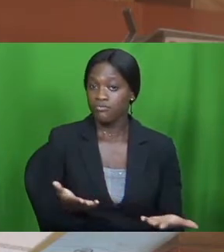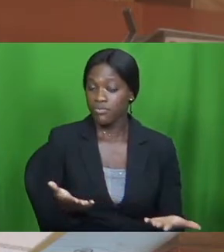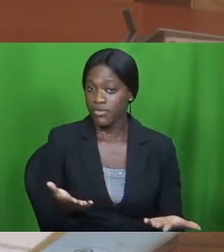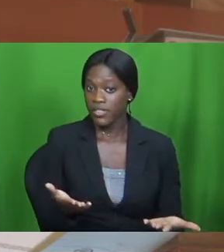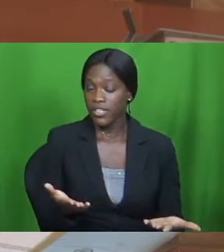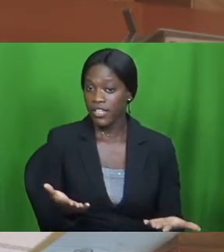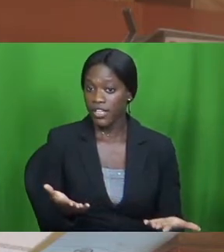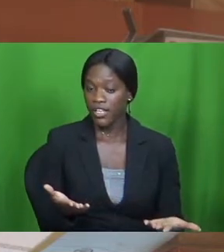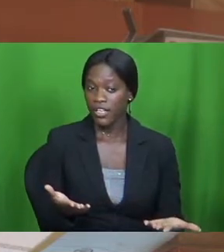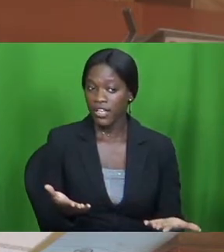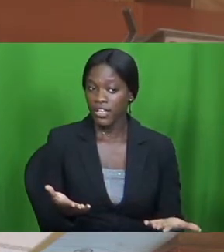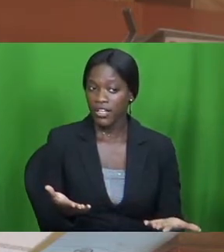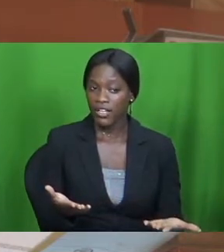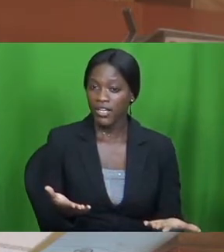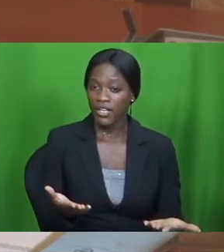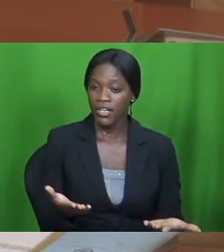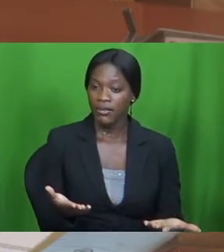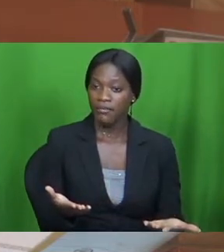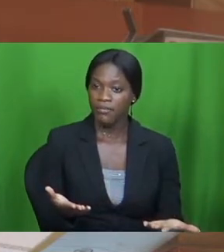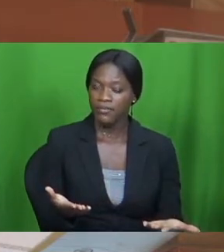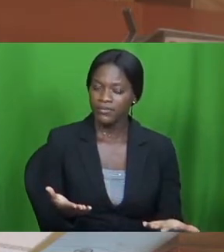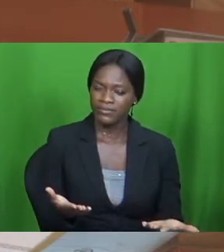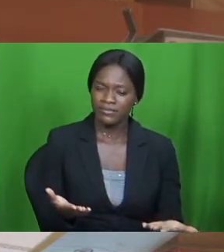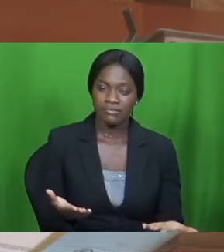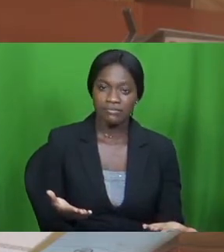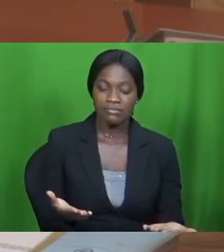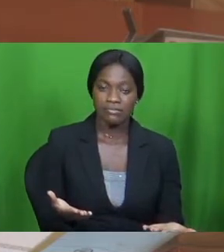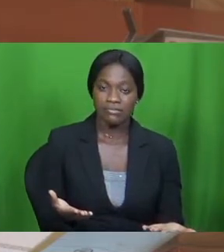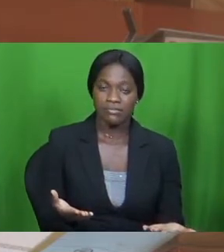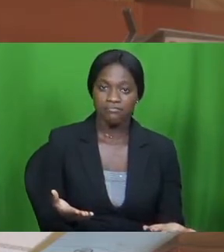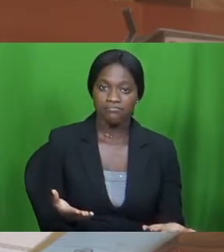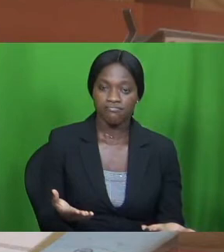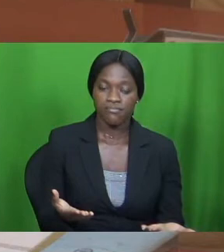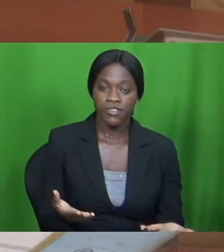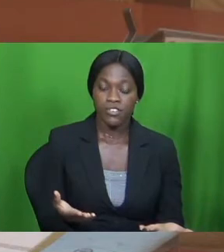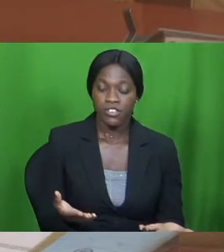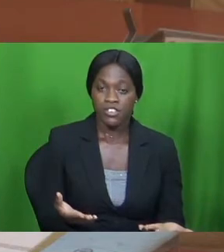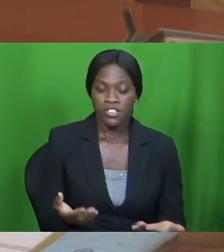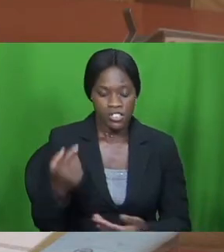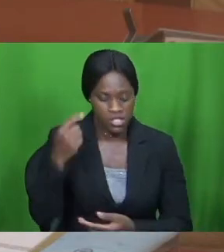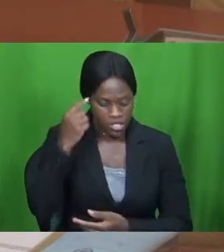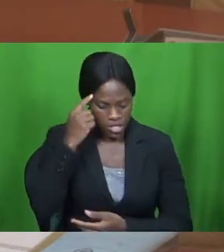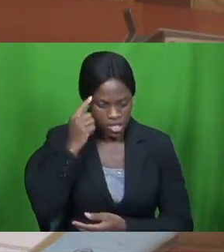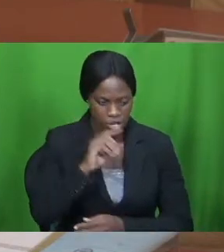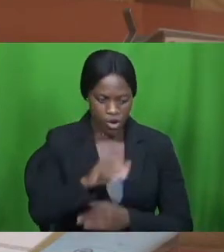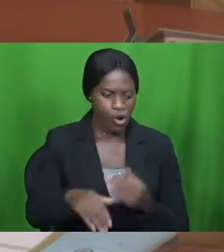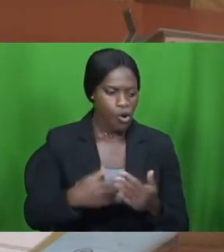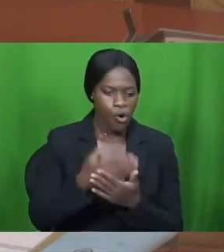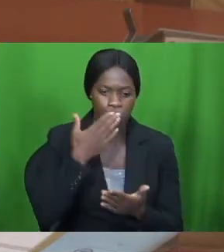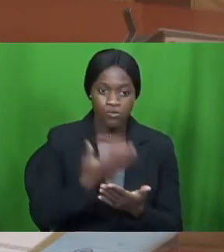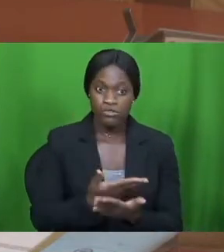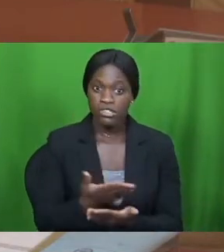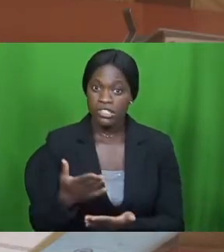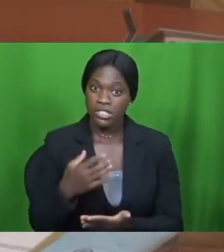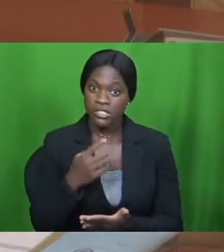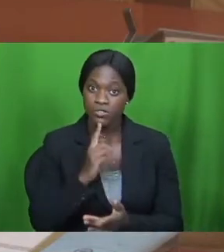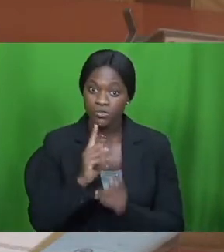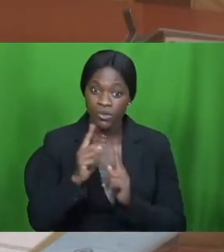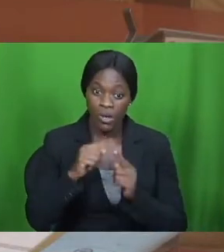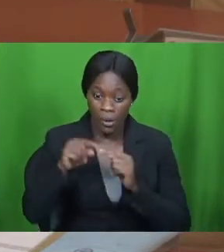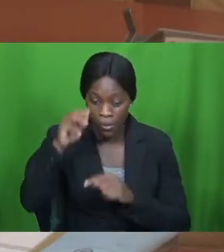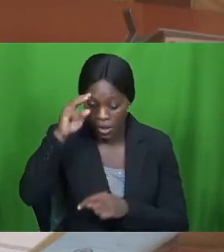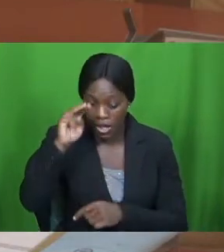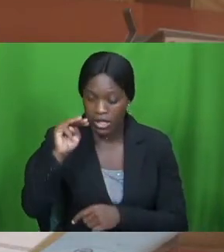of an endangered species. And for him, all the good things that are being said,